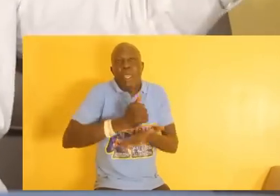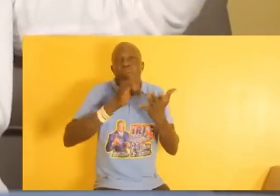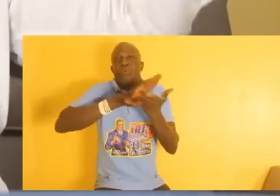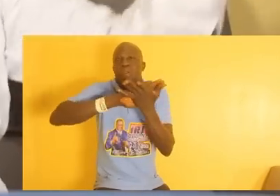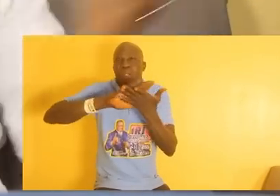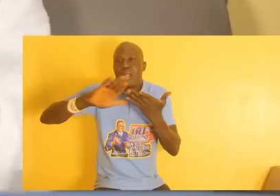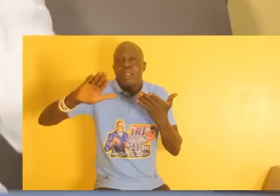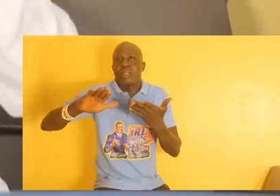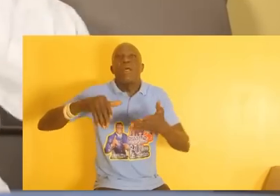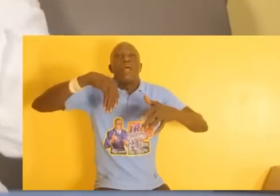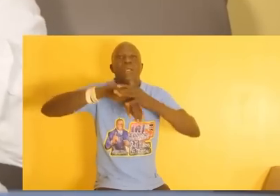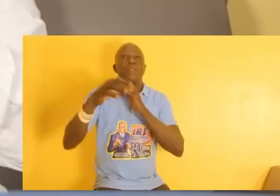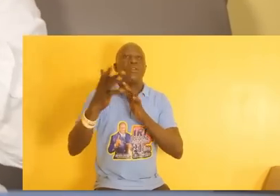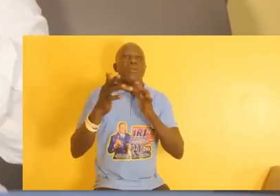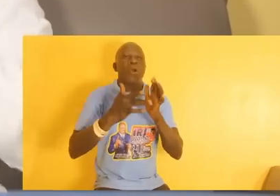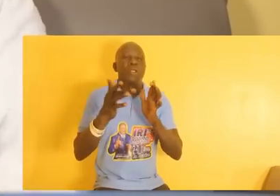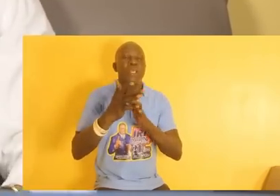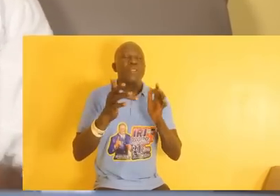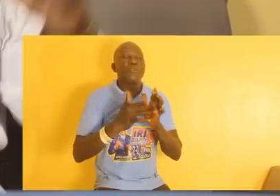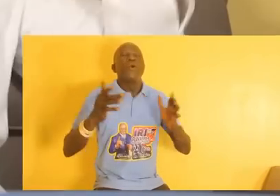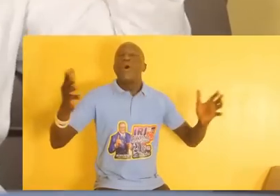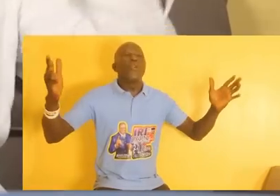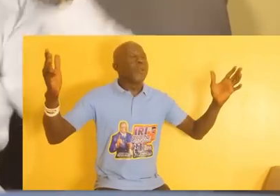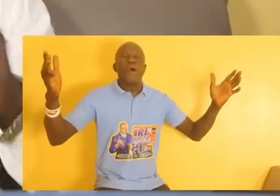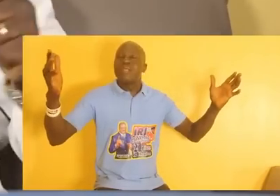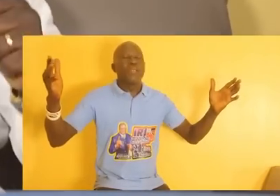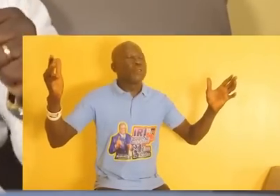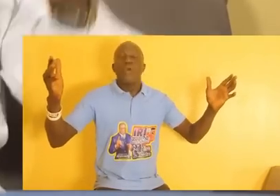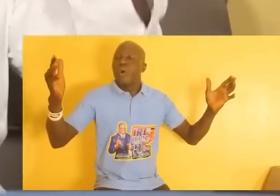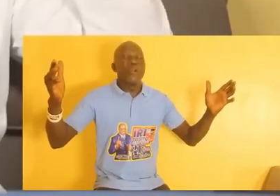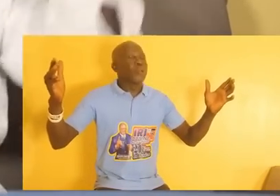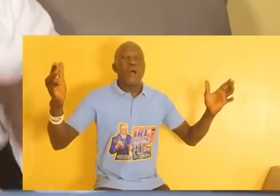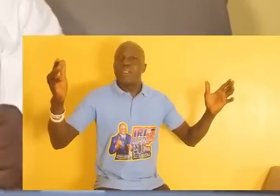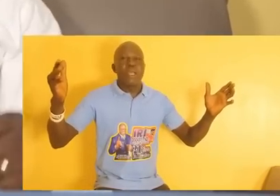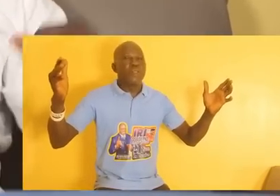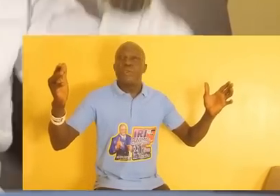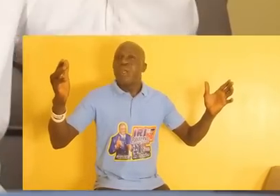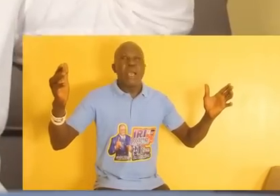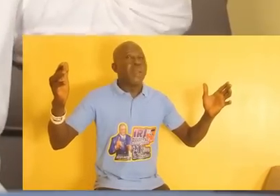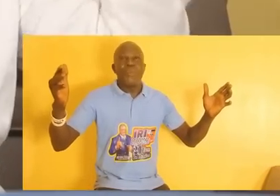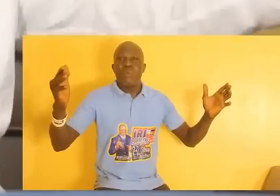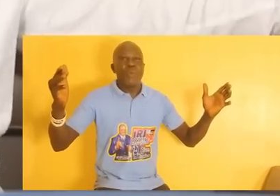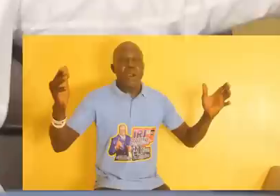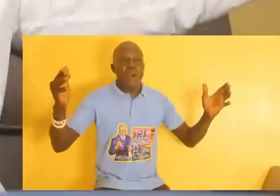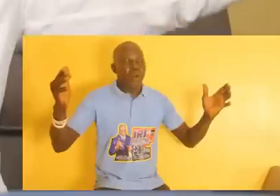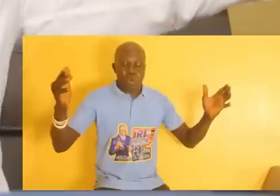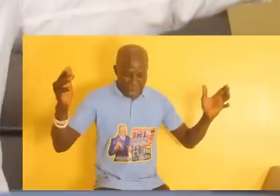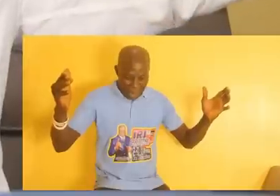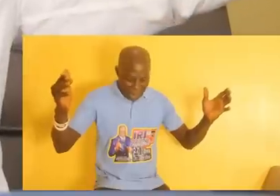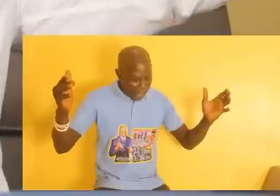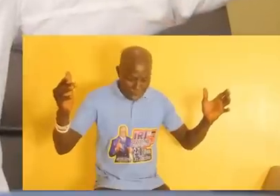pare cleanse oh yeah oh yeah oh yeah oh yeah